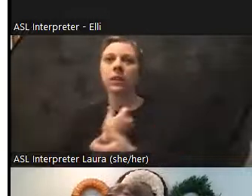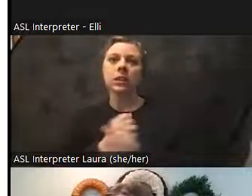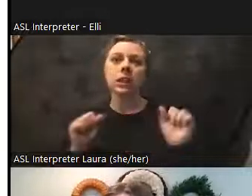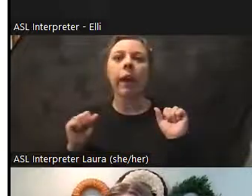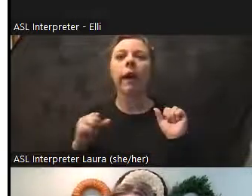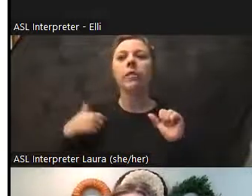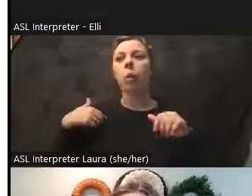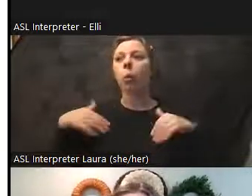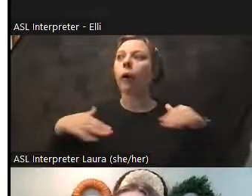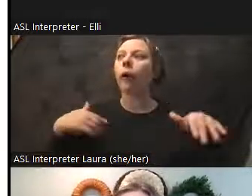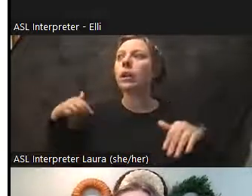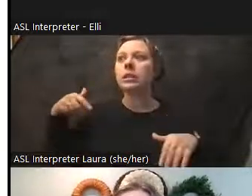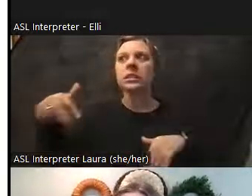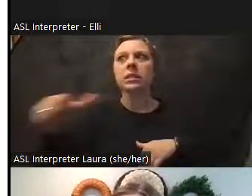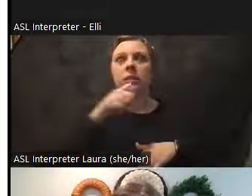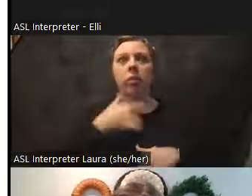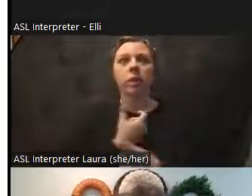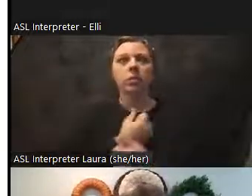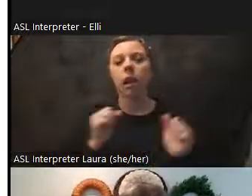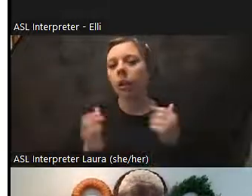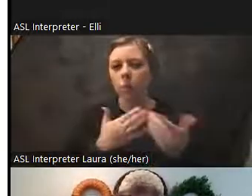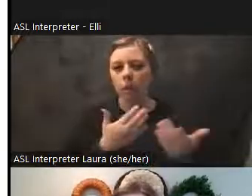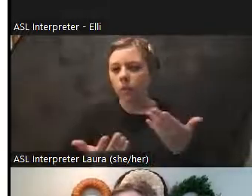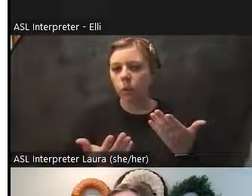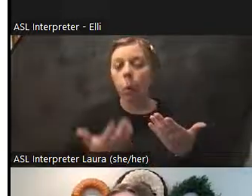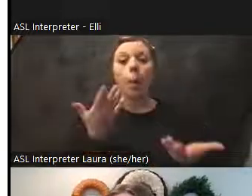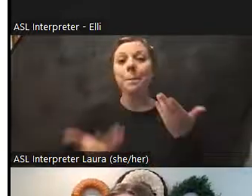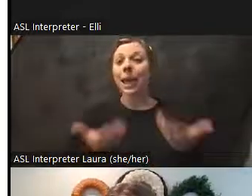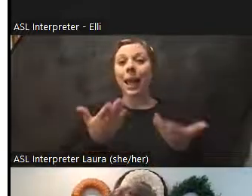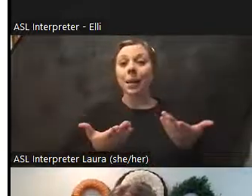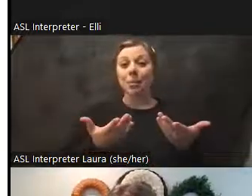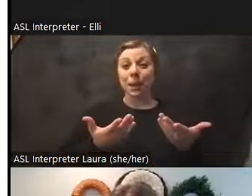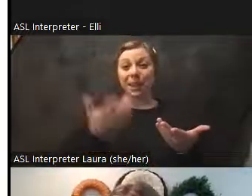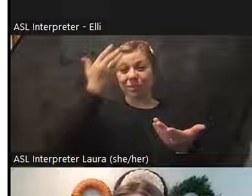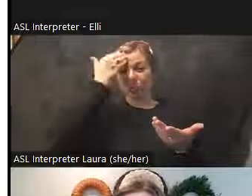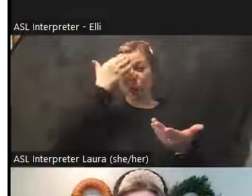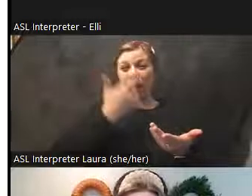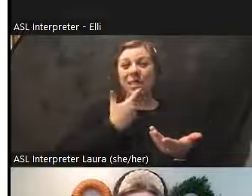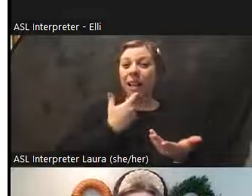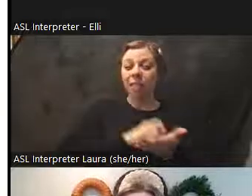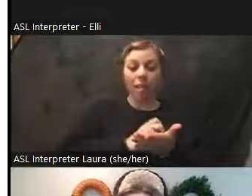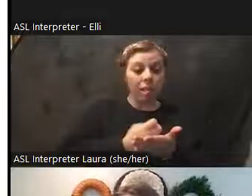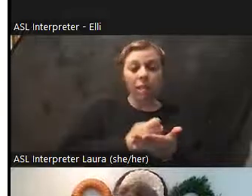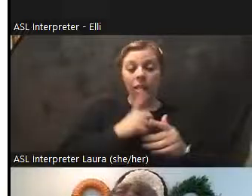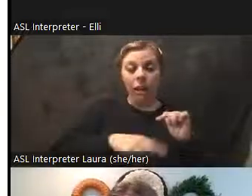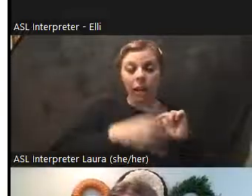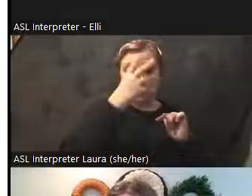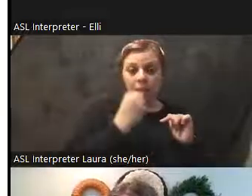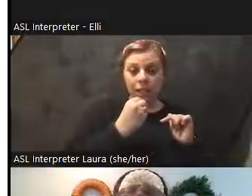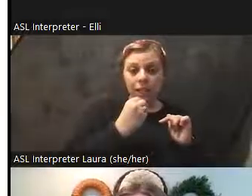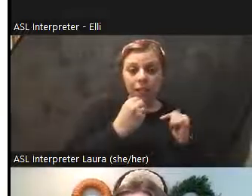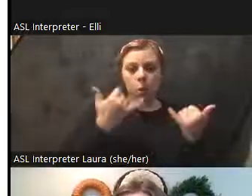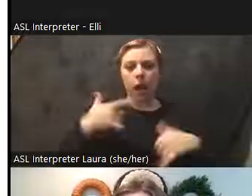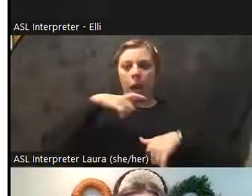Because of that lack of sleep, they might have difficulty focusing. They might struggle to participate in the activities that